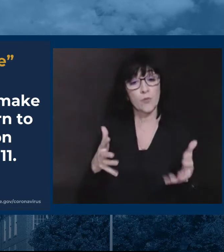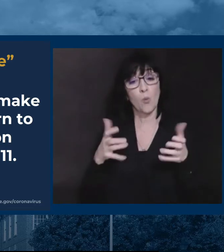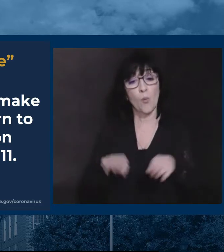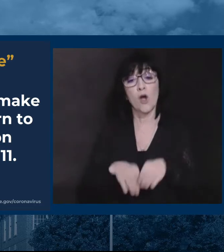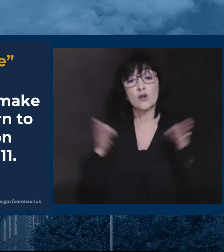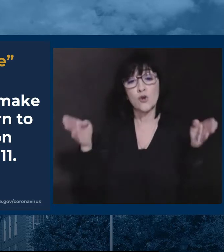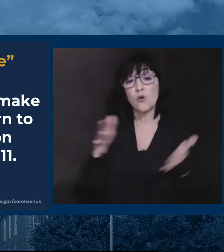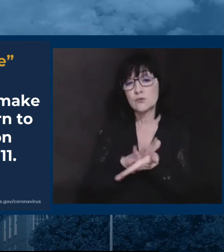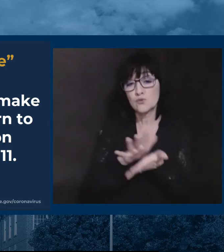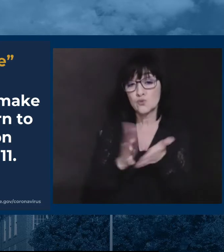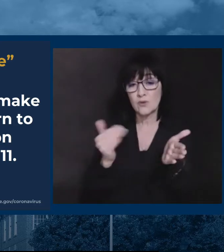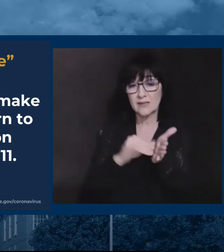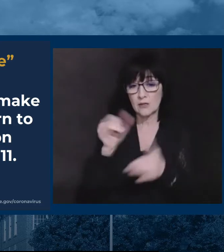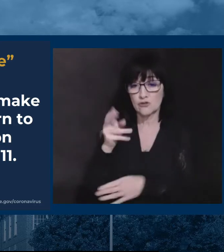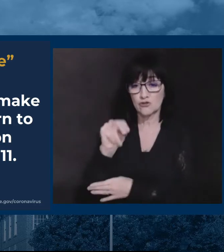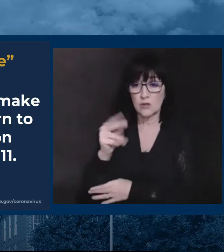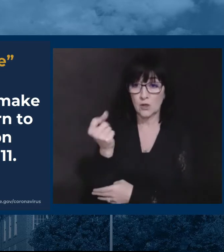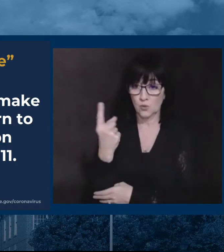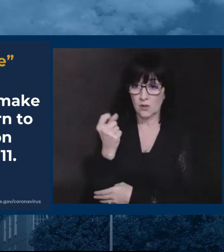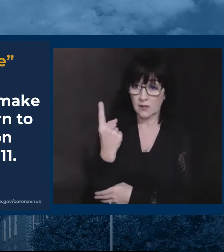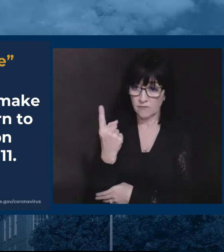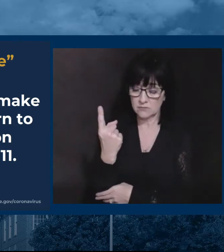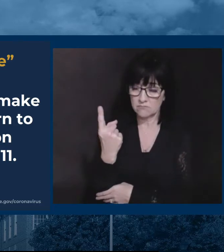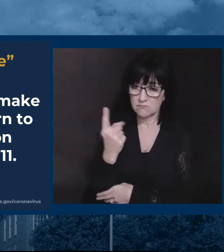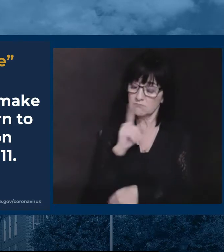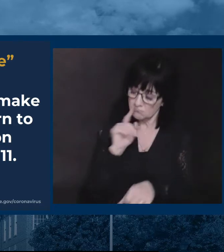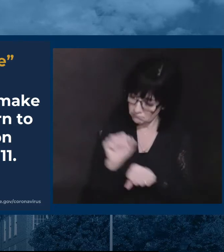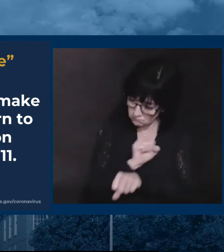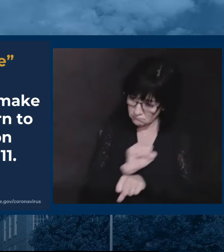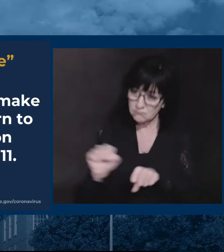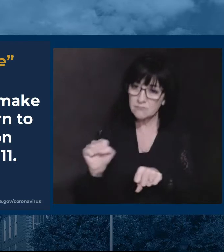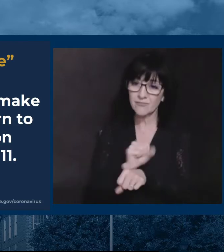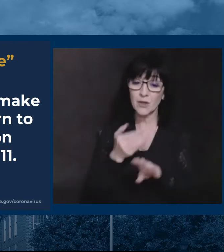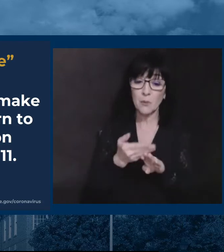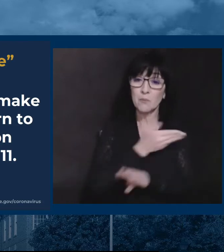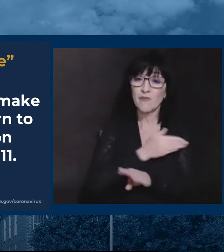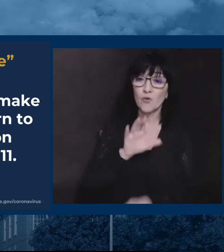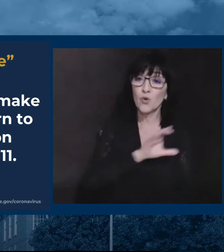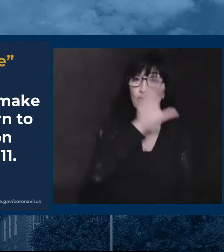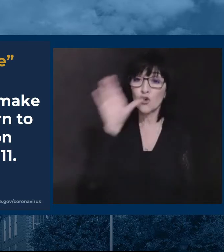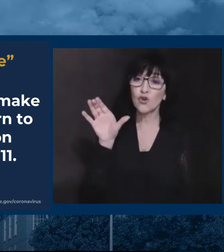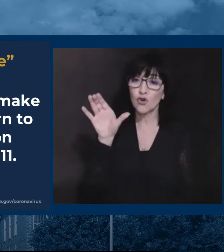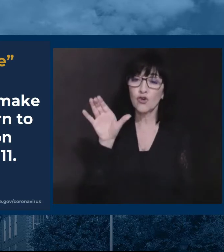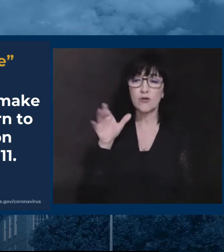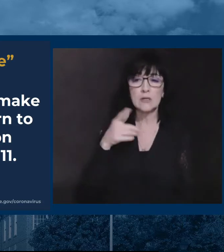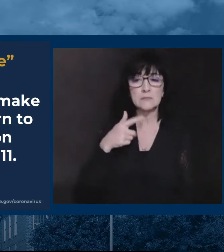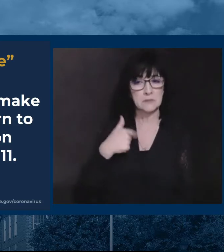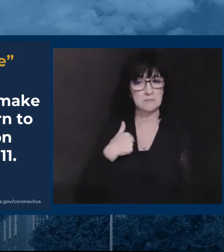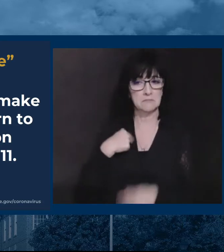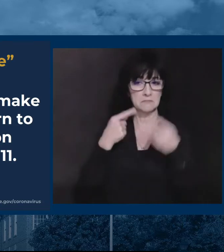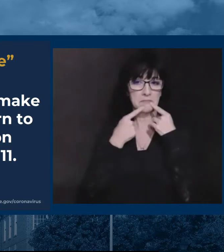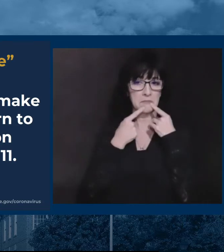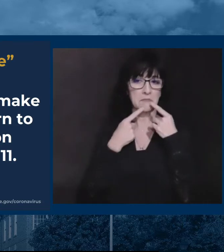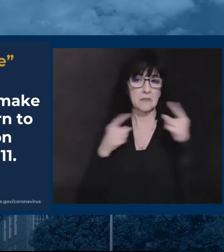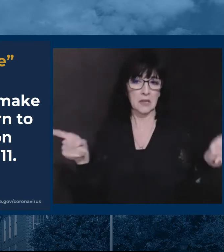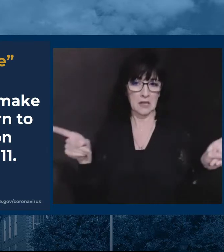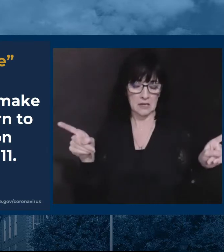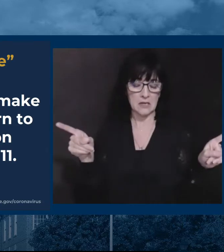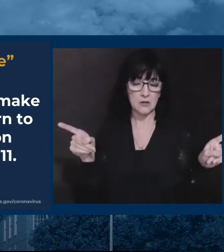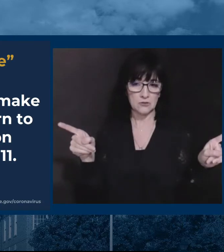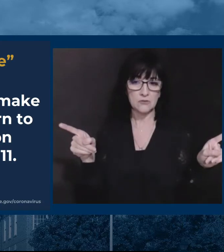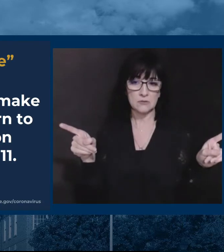weeks before Christmas and the preceding the Christmas holiday